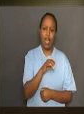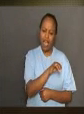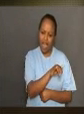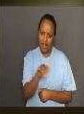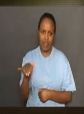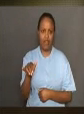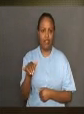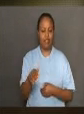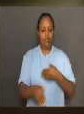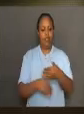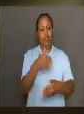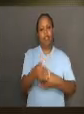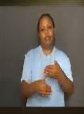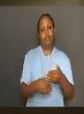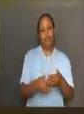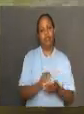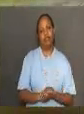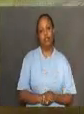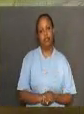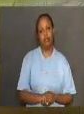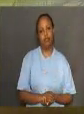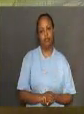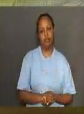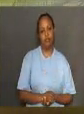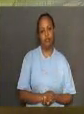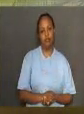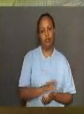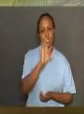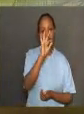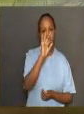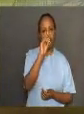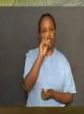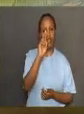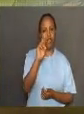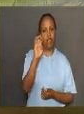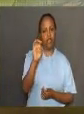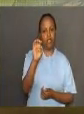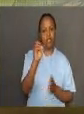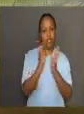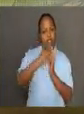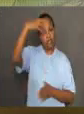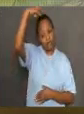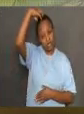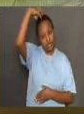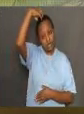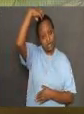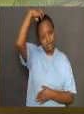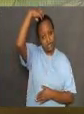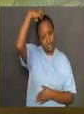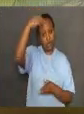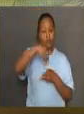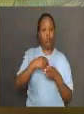to achieve justice. The FDRE Constitution states